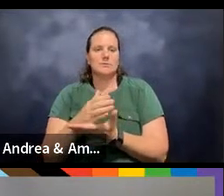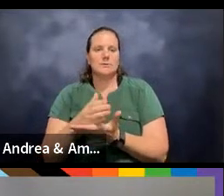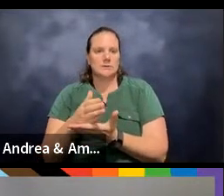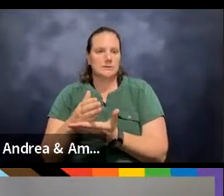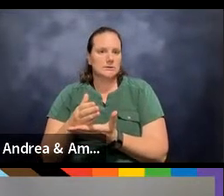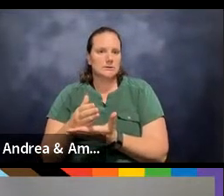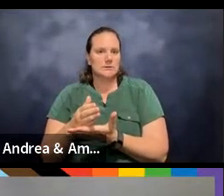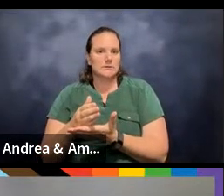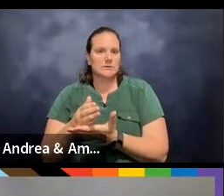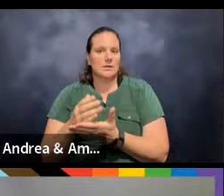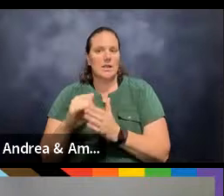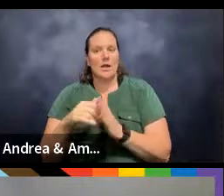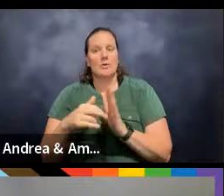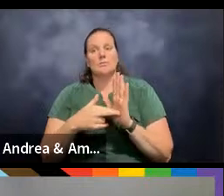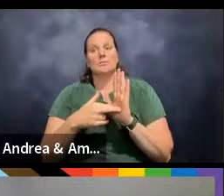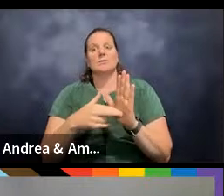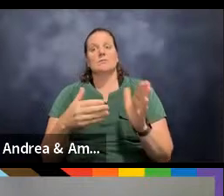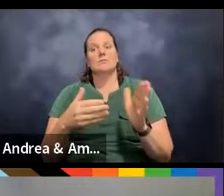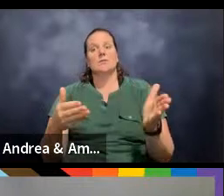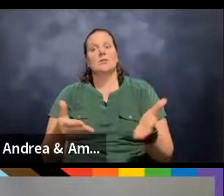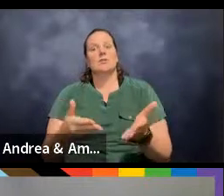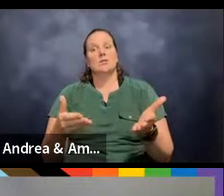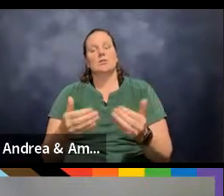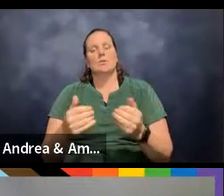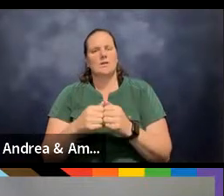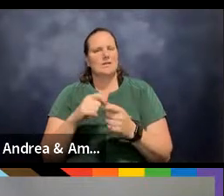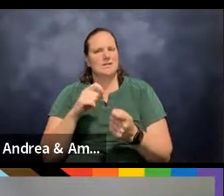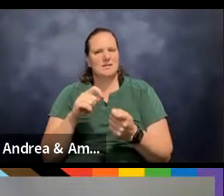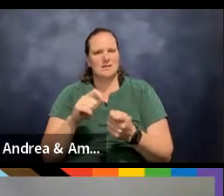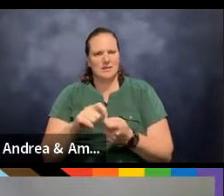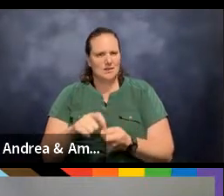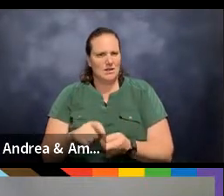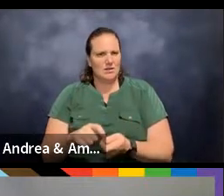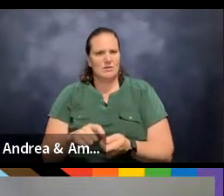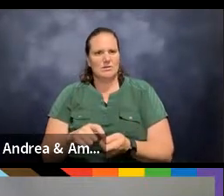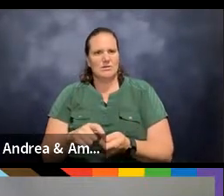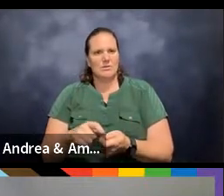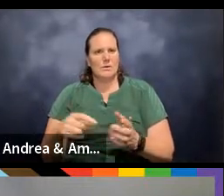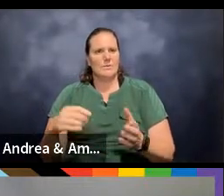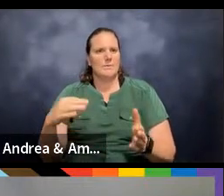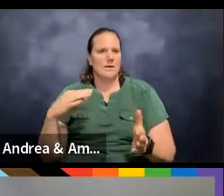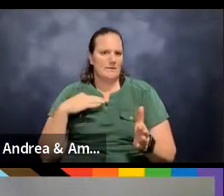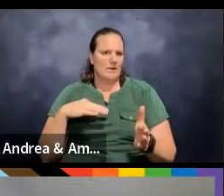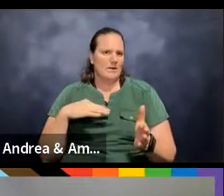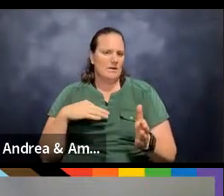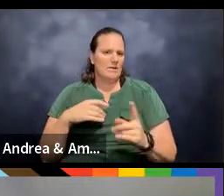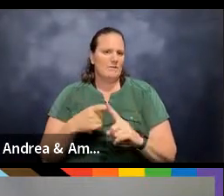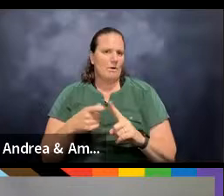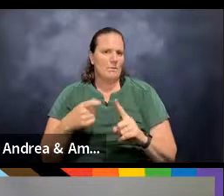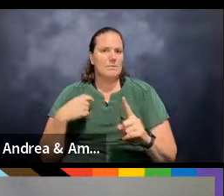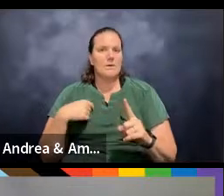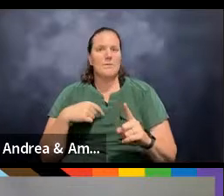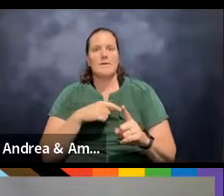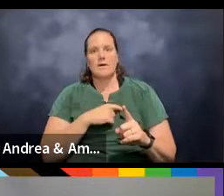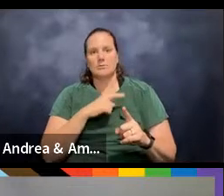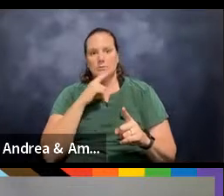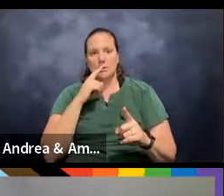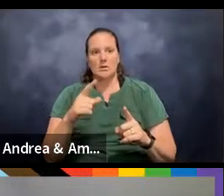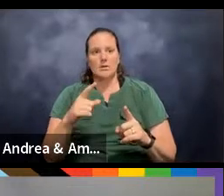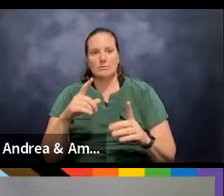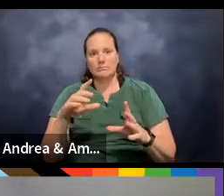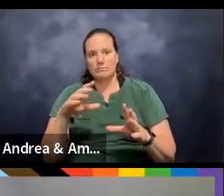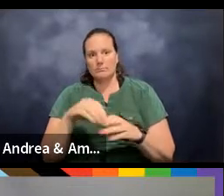that were represented here with additional detail would really benefit from some of us really digging in